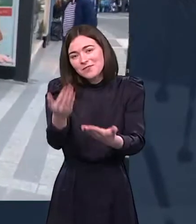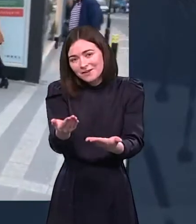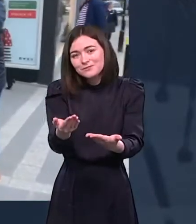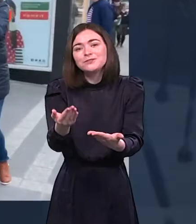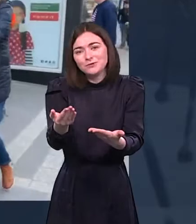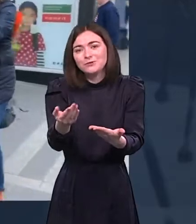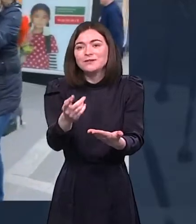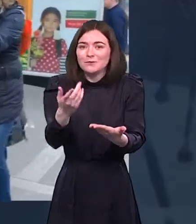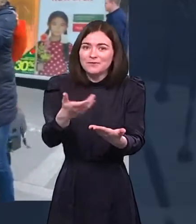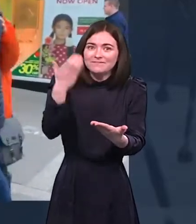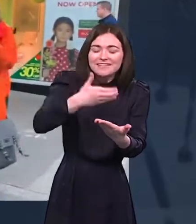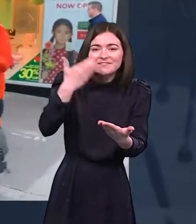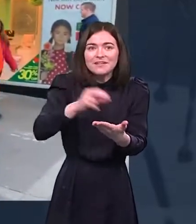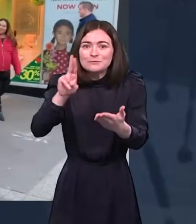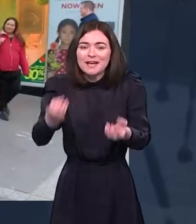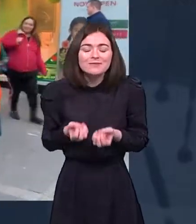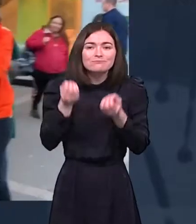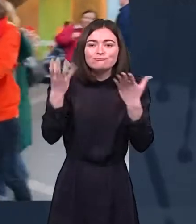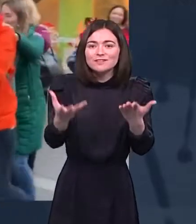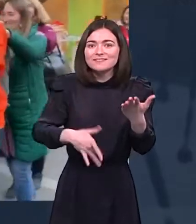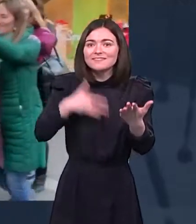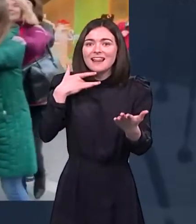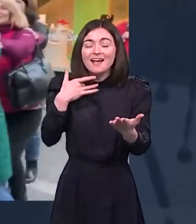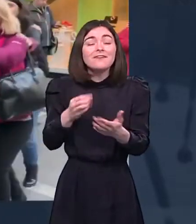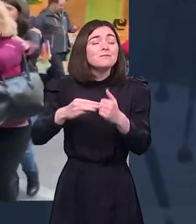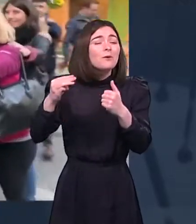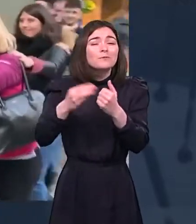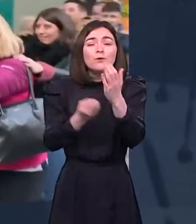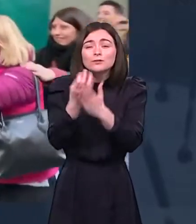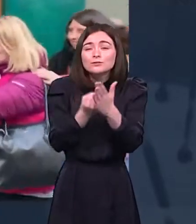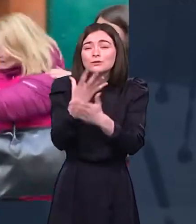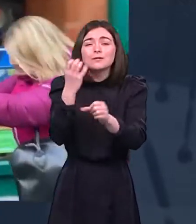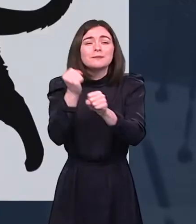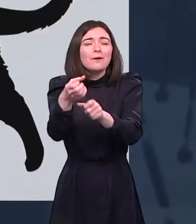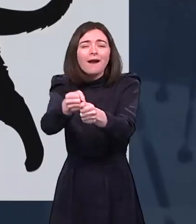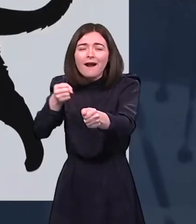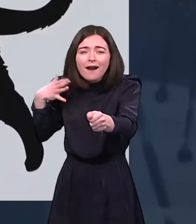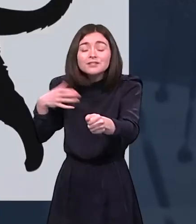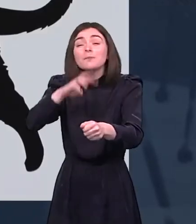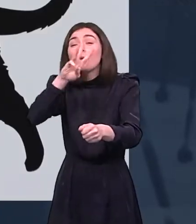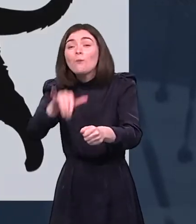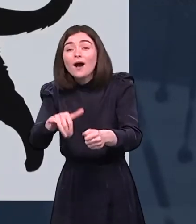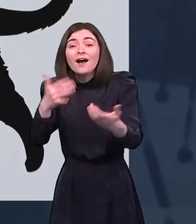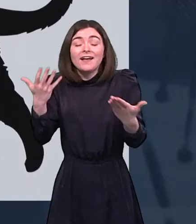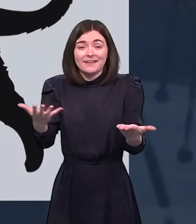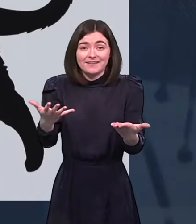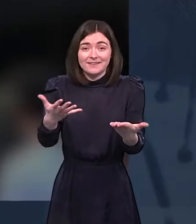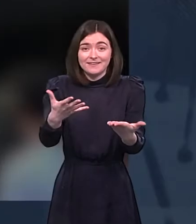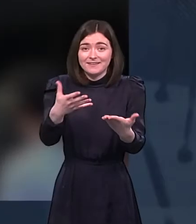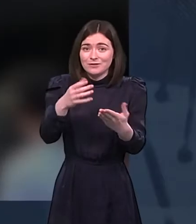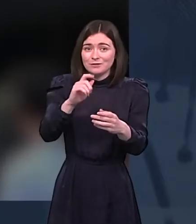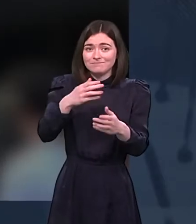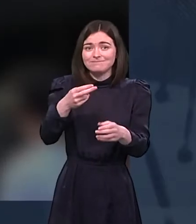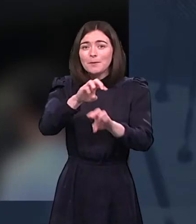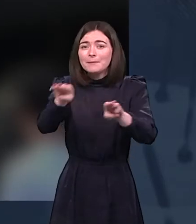us in person, where we can bring the stories to life. I've more stories to share about archers, about why Kilkenny people are called the Cats, why we